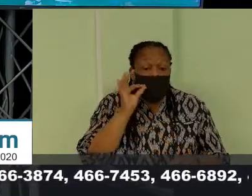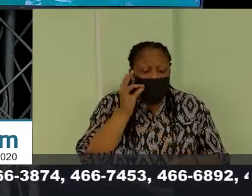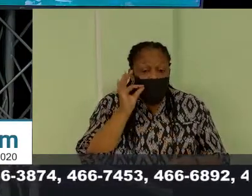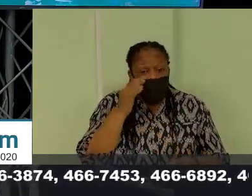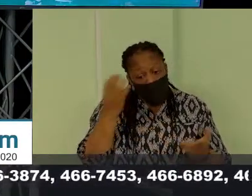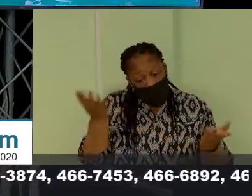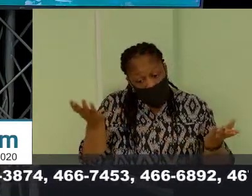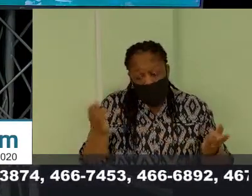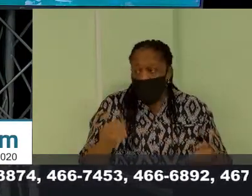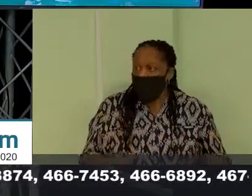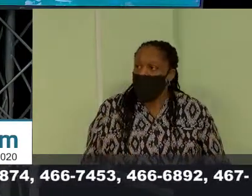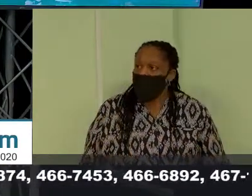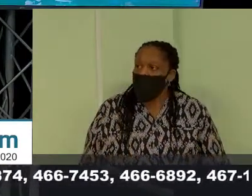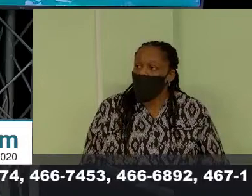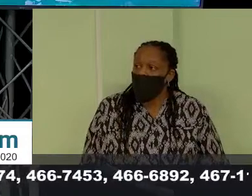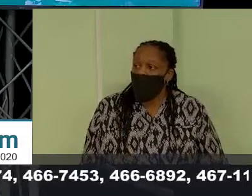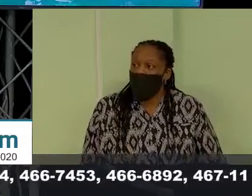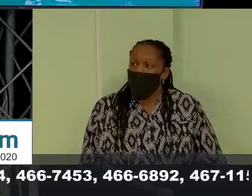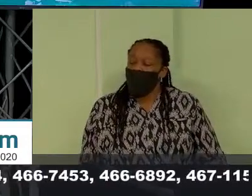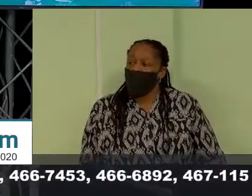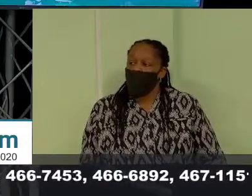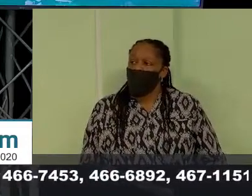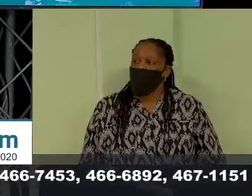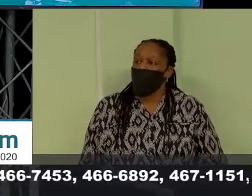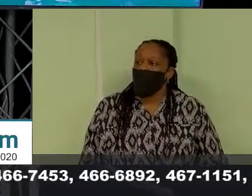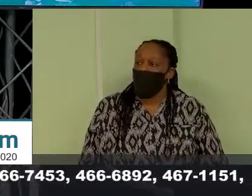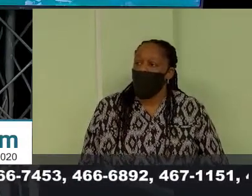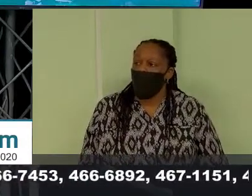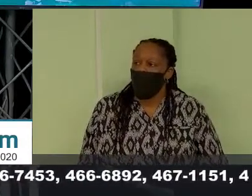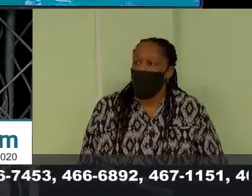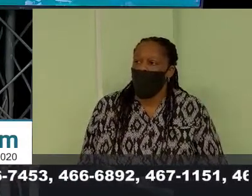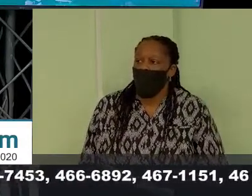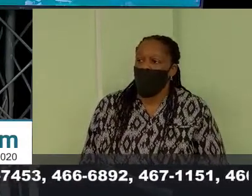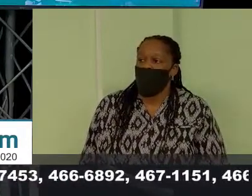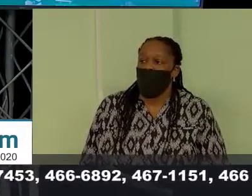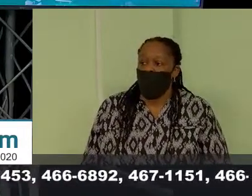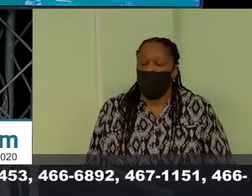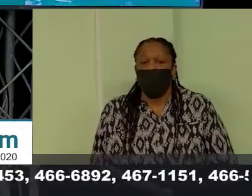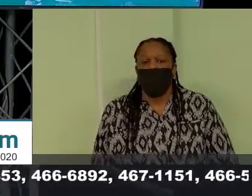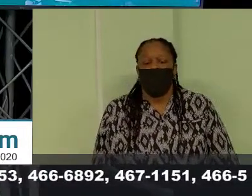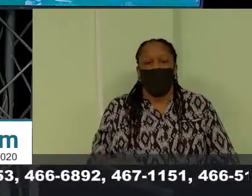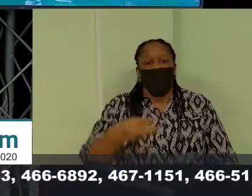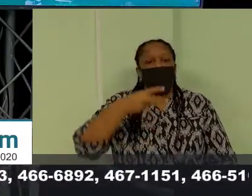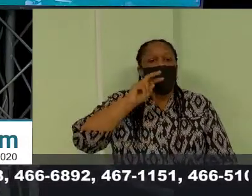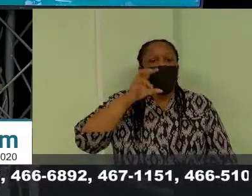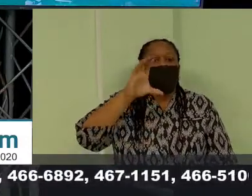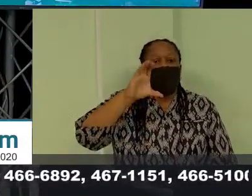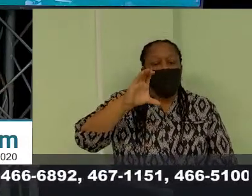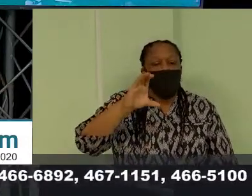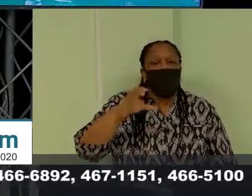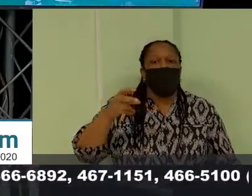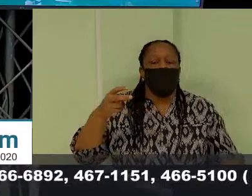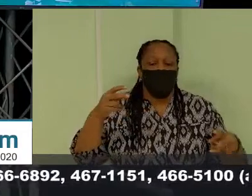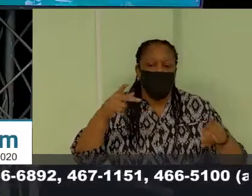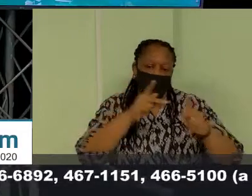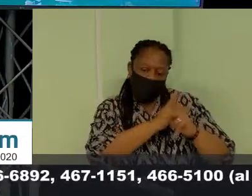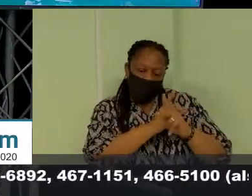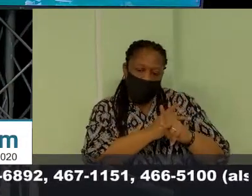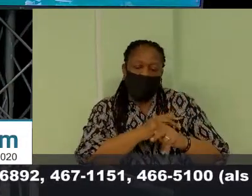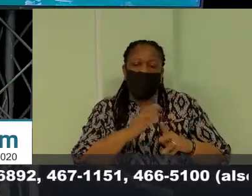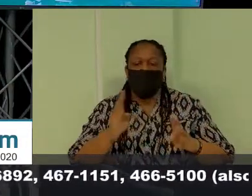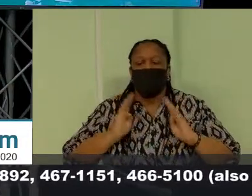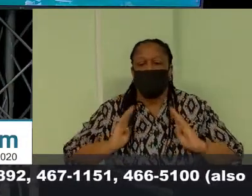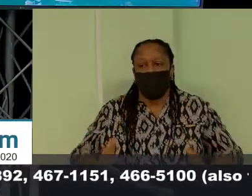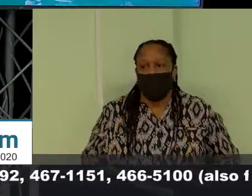Thank you. Okay, so vitamin C is known to have anti-inflammatory properties. It's an antioxidant, and it